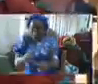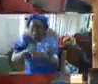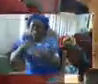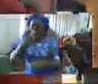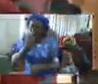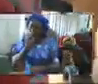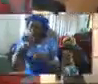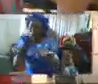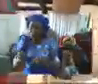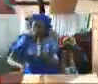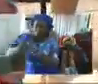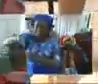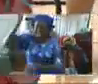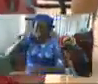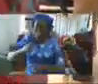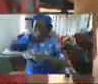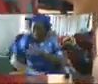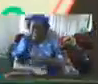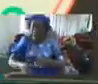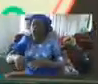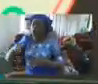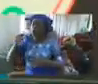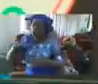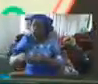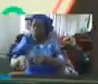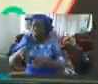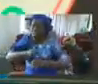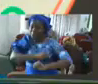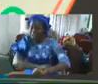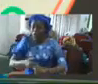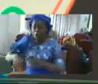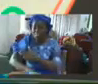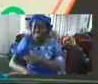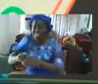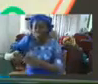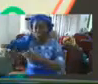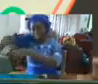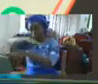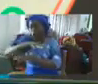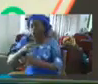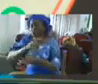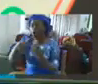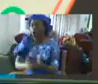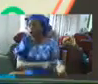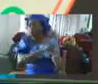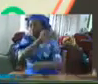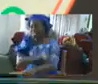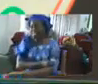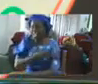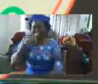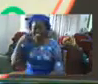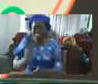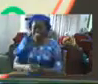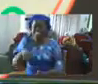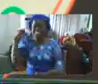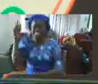under the shadow of the Almighty. He said, 1,000 will die by your left, 10,000